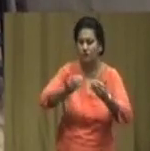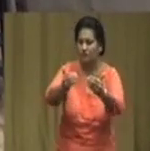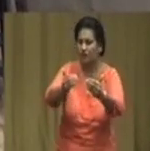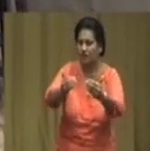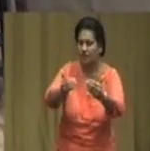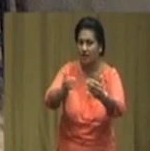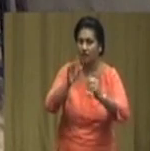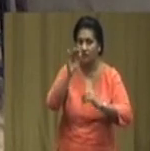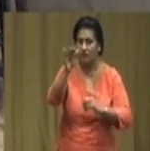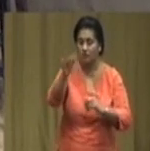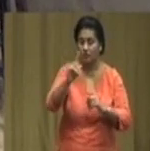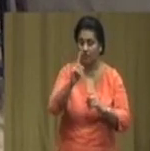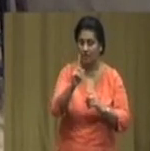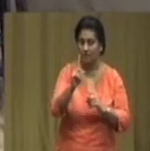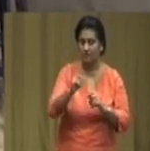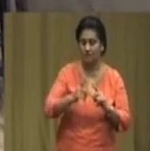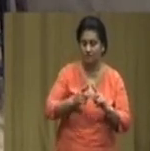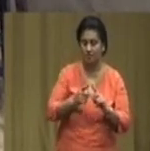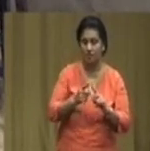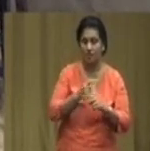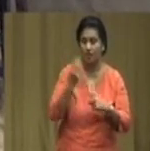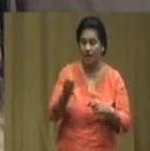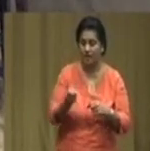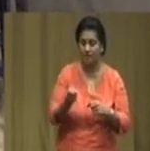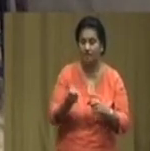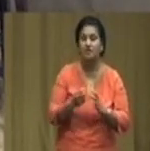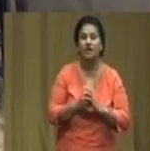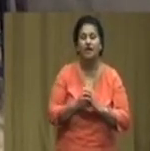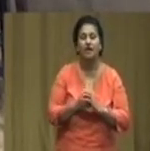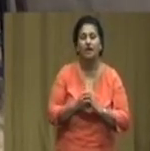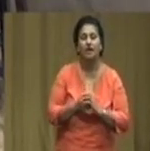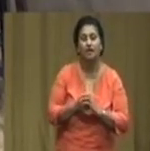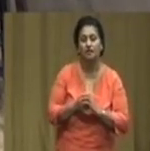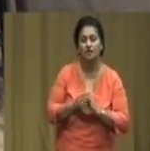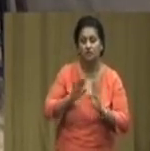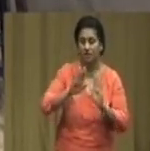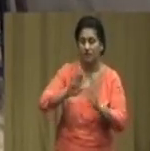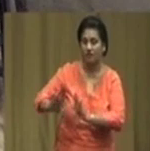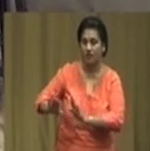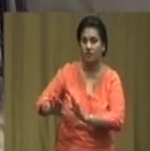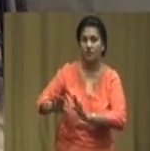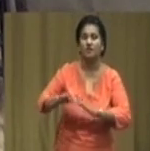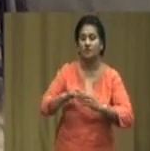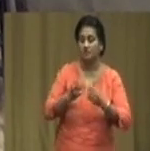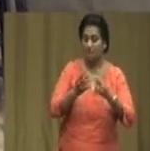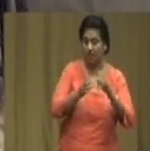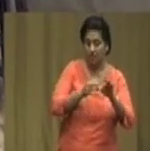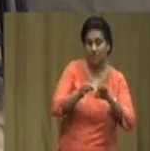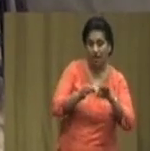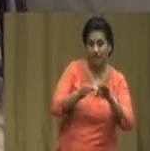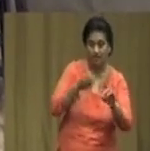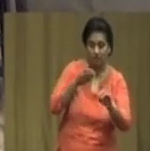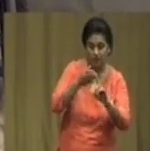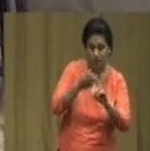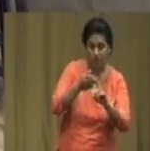future, I think one of the advantages we have in the open education space is to avoid the master plan approach. In